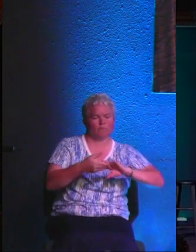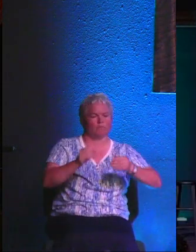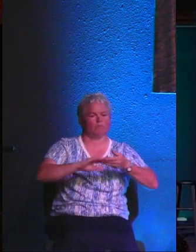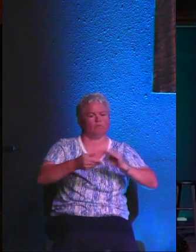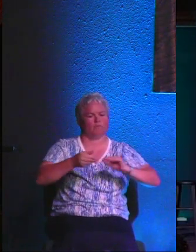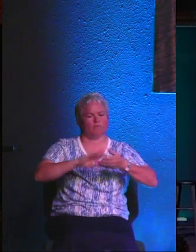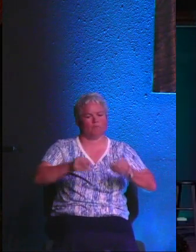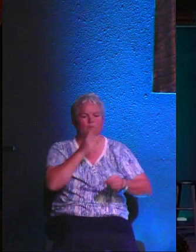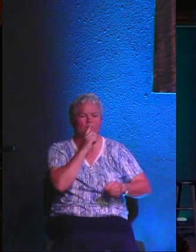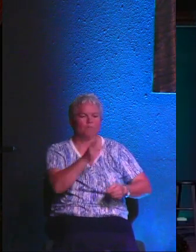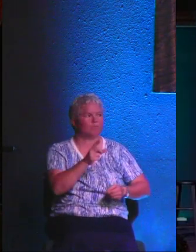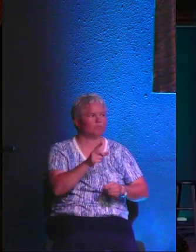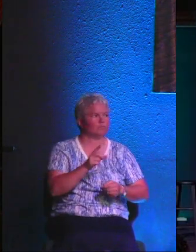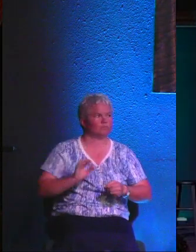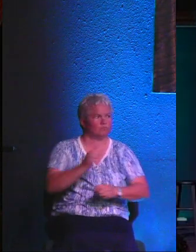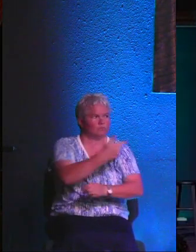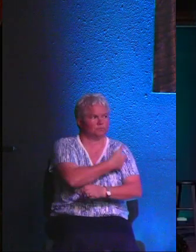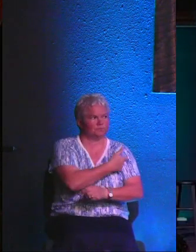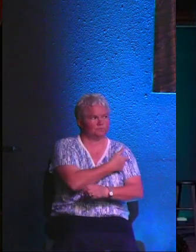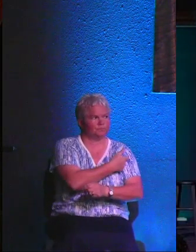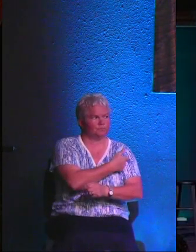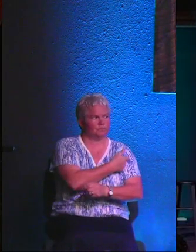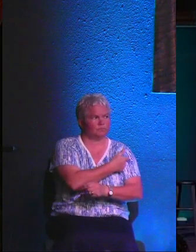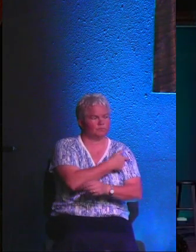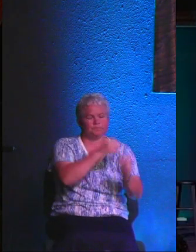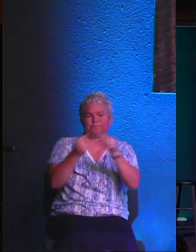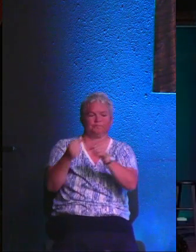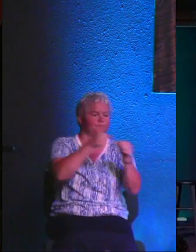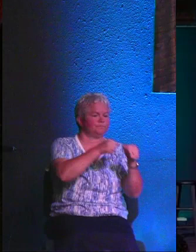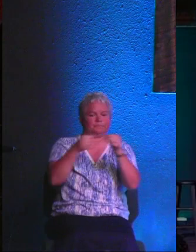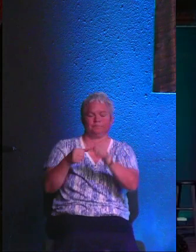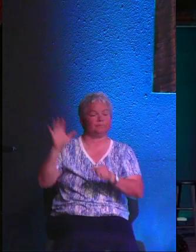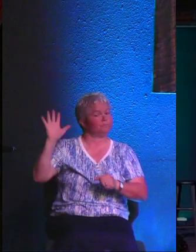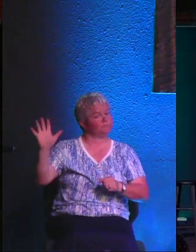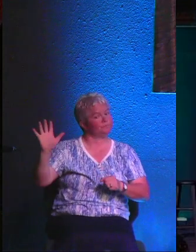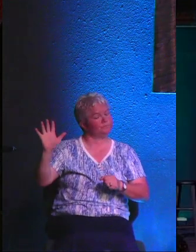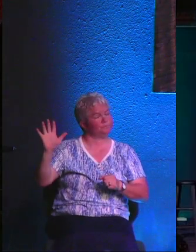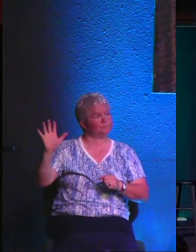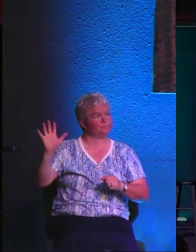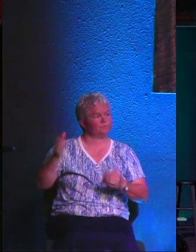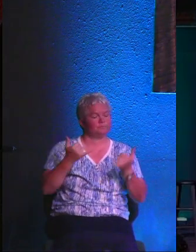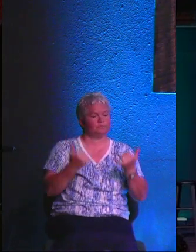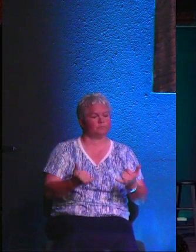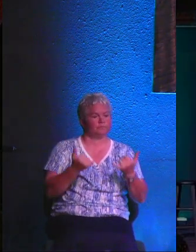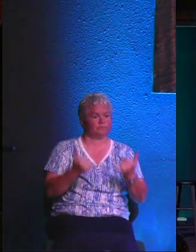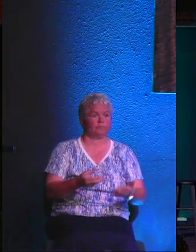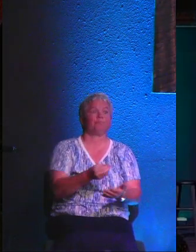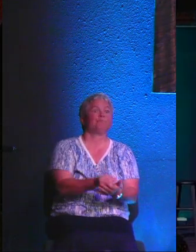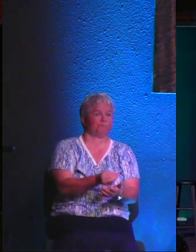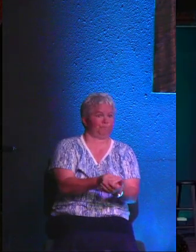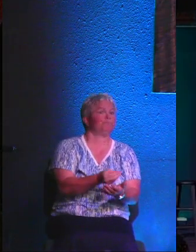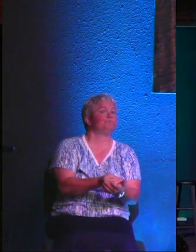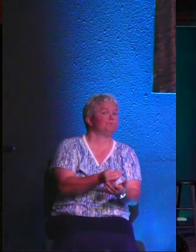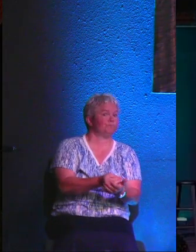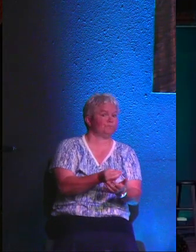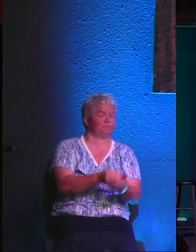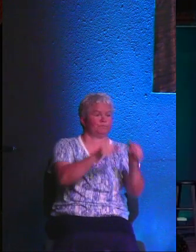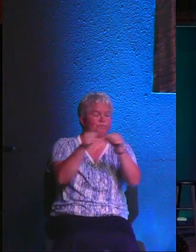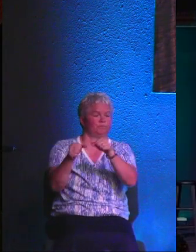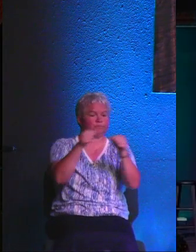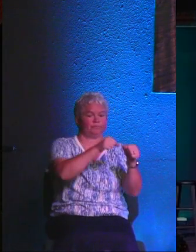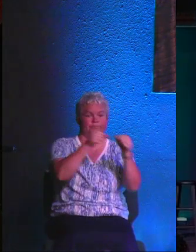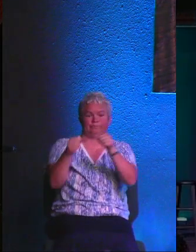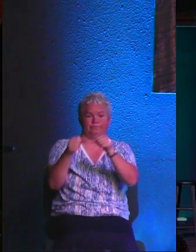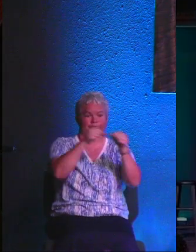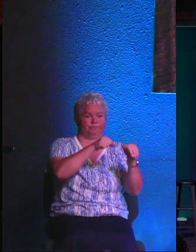that story to say we are only a traveling band of five today because it's expensive to get our vans on the road. Gas